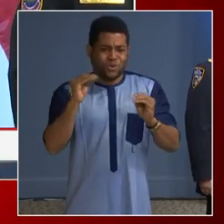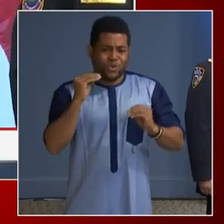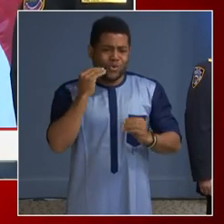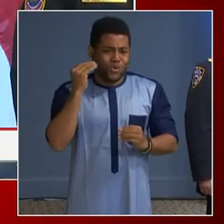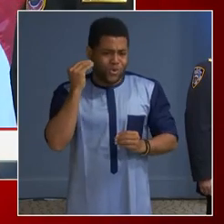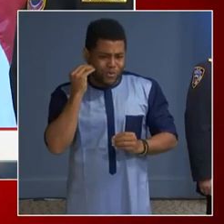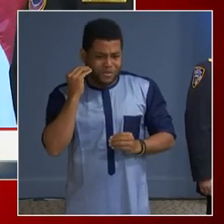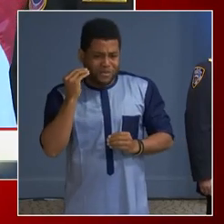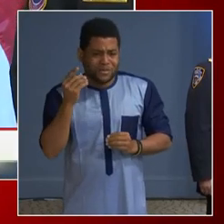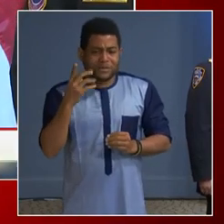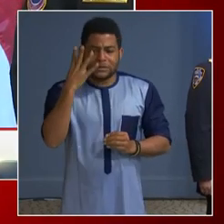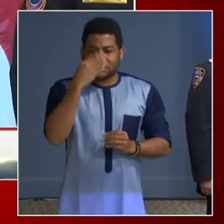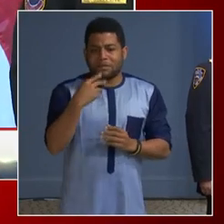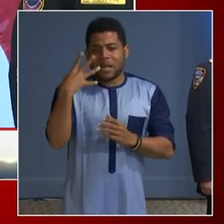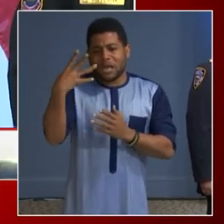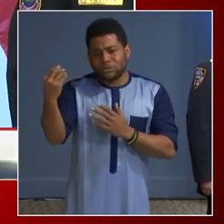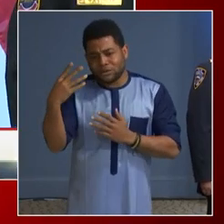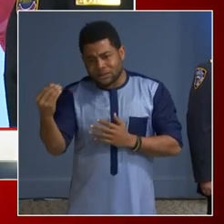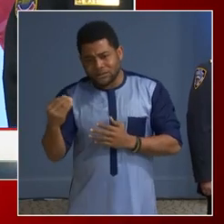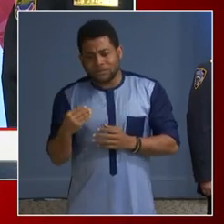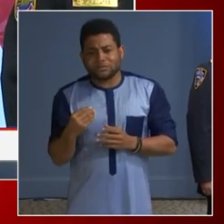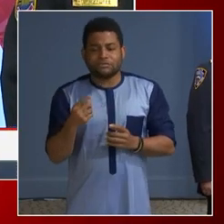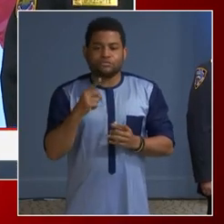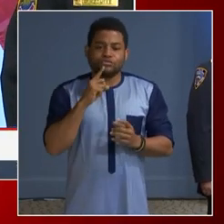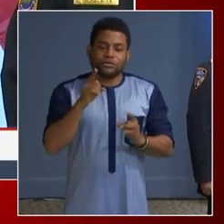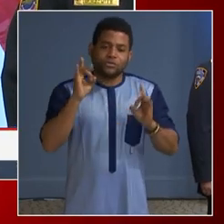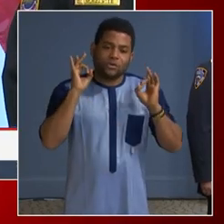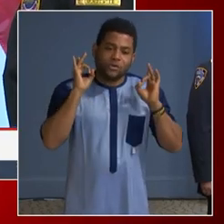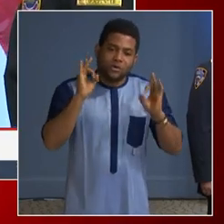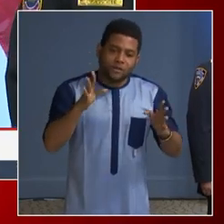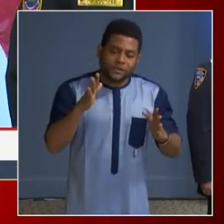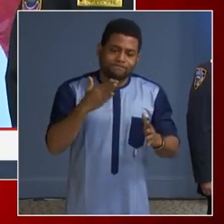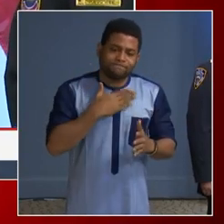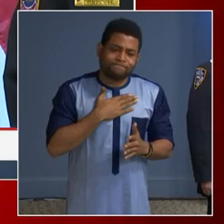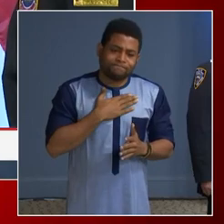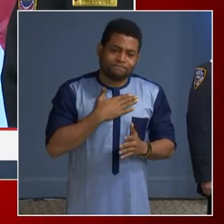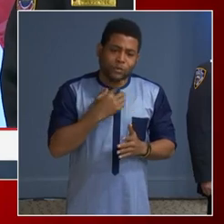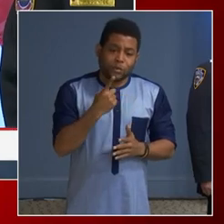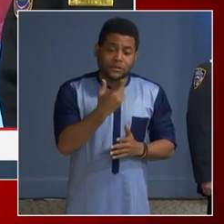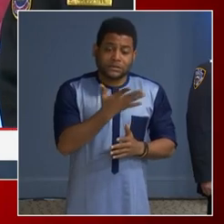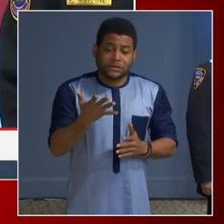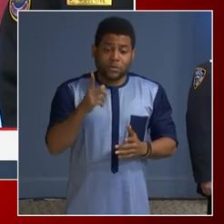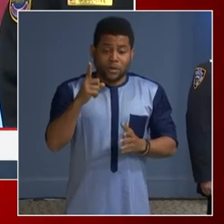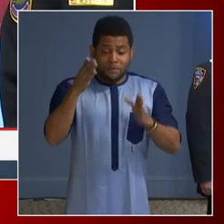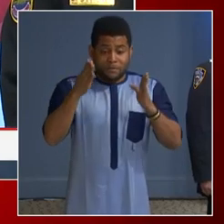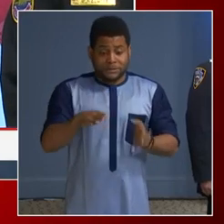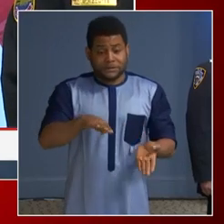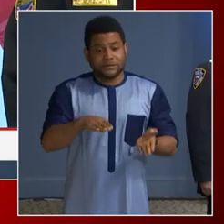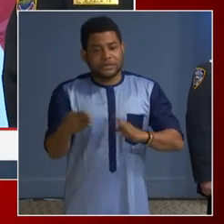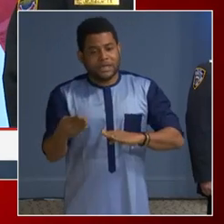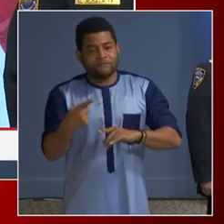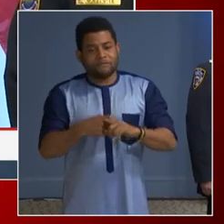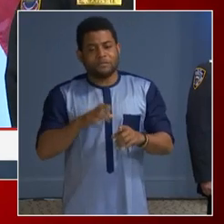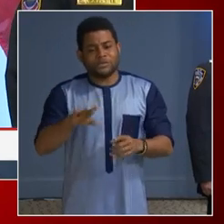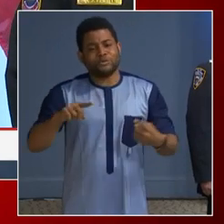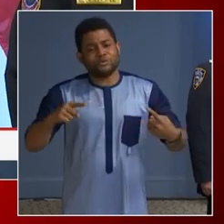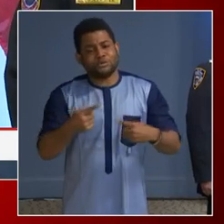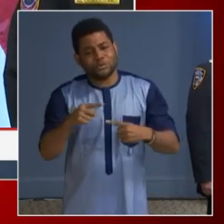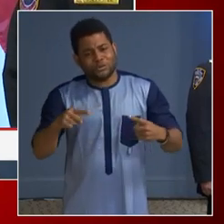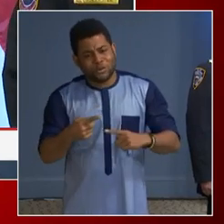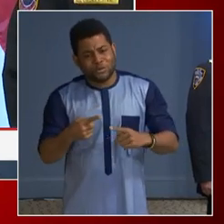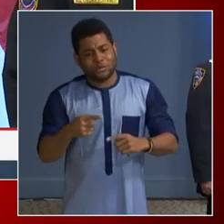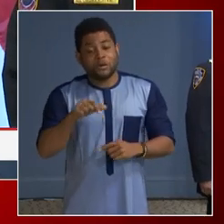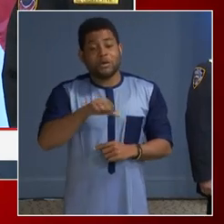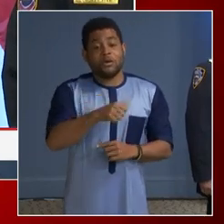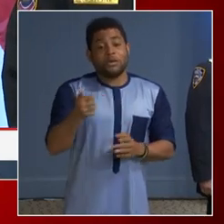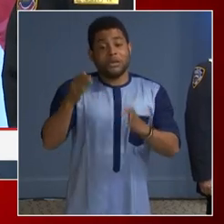outside. Tragically, one person in D.C. died of his injuries, and at least one person in New York